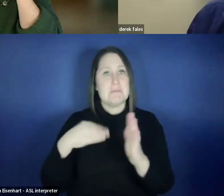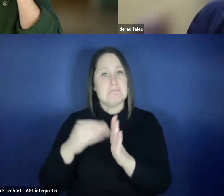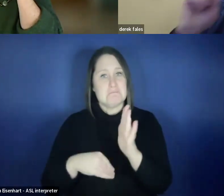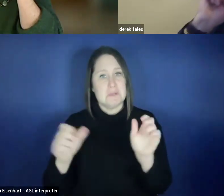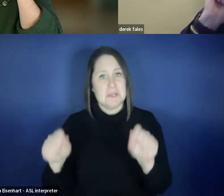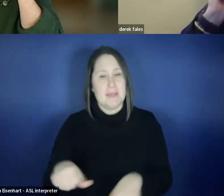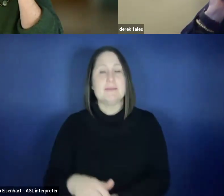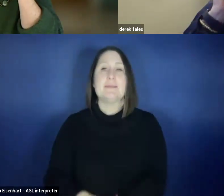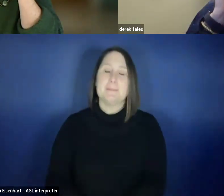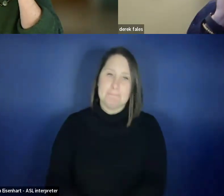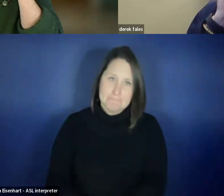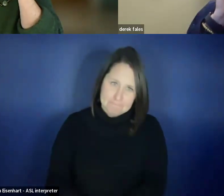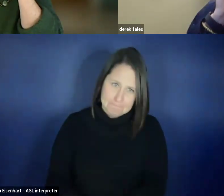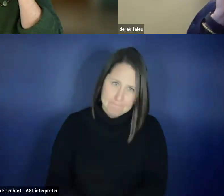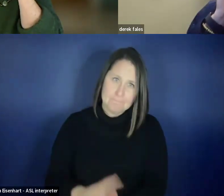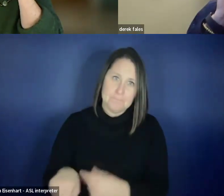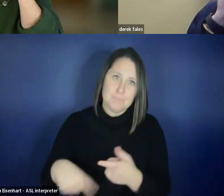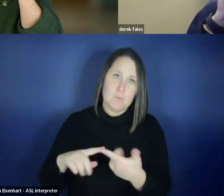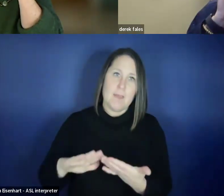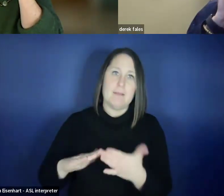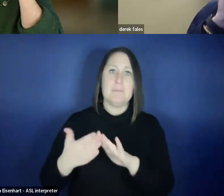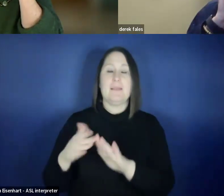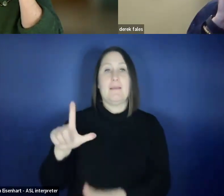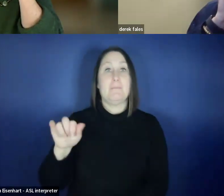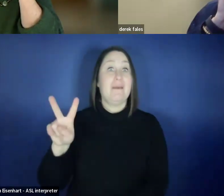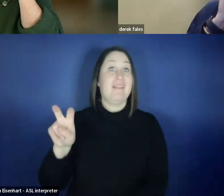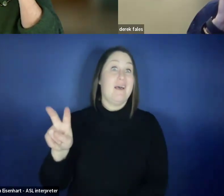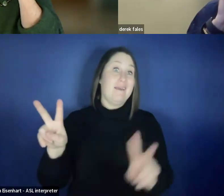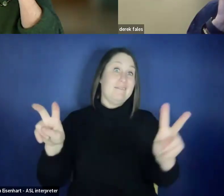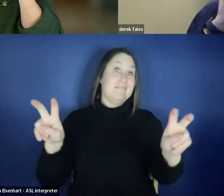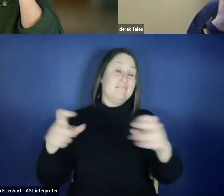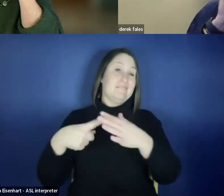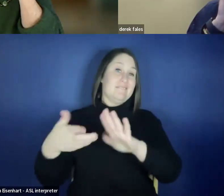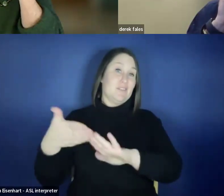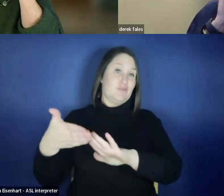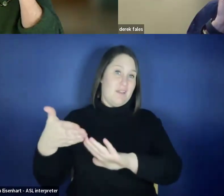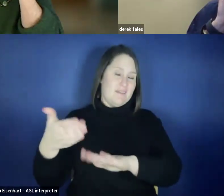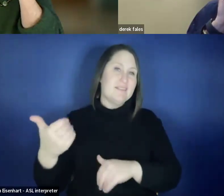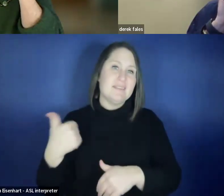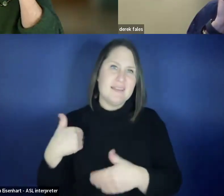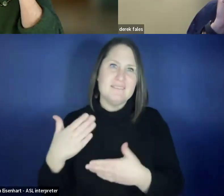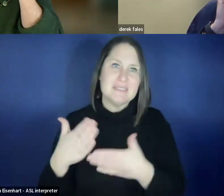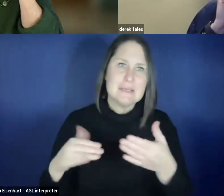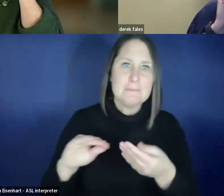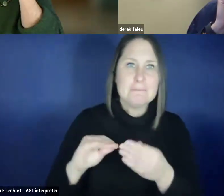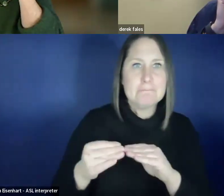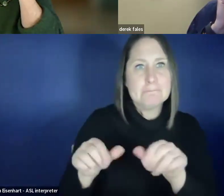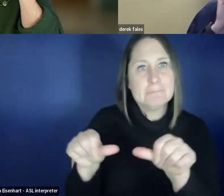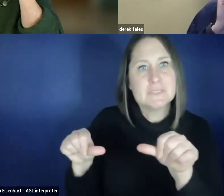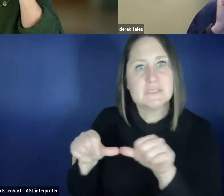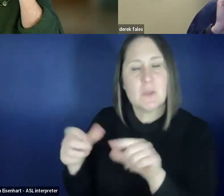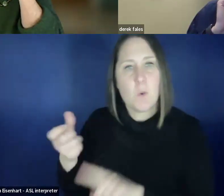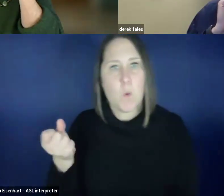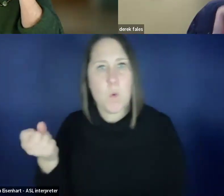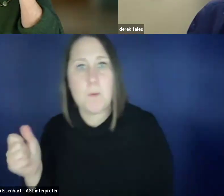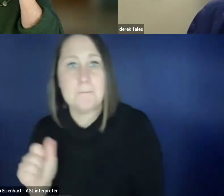Correct. Yep. Once the lifespan goes live, there's set aside certain slots to make sure that